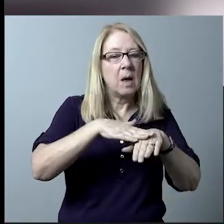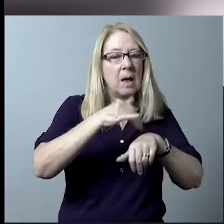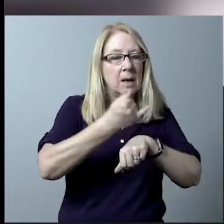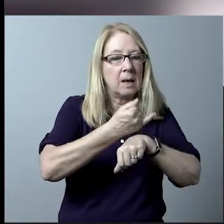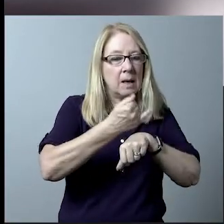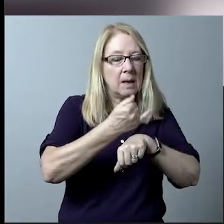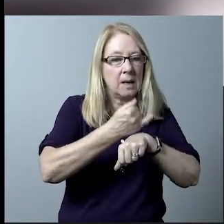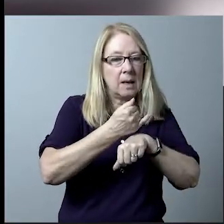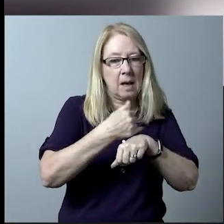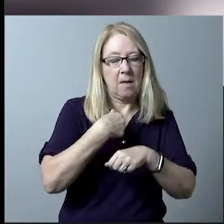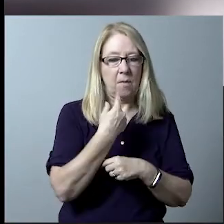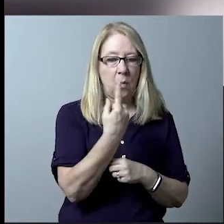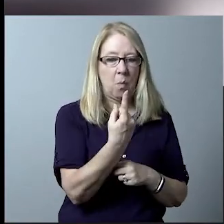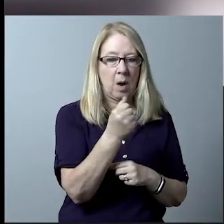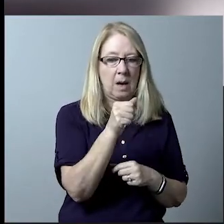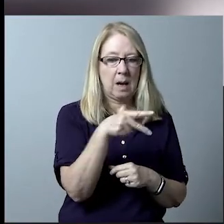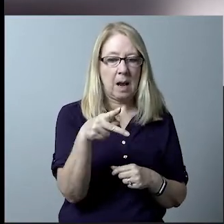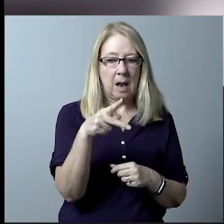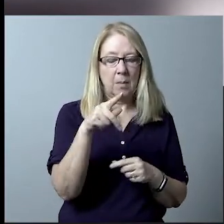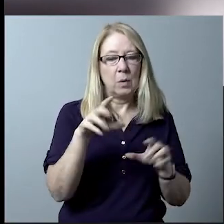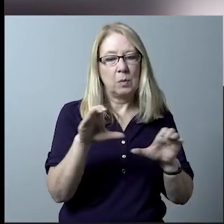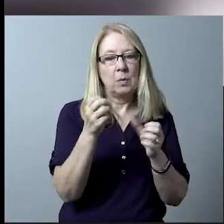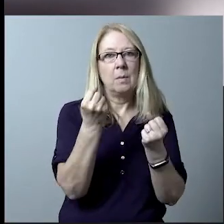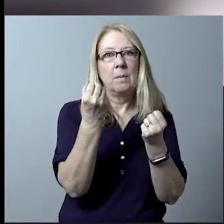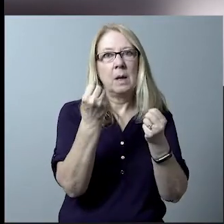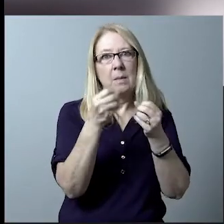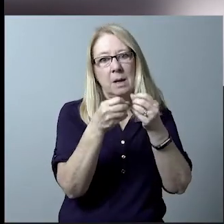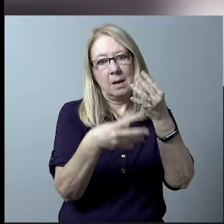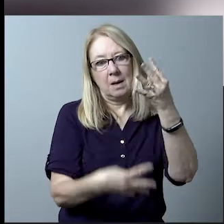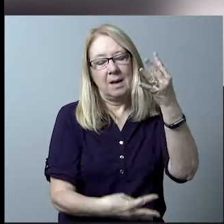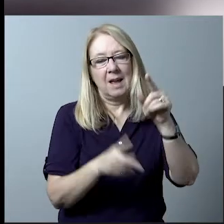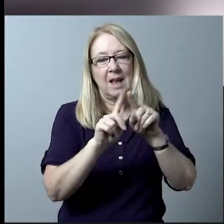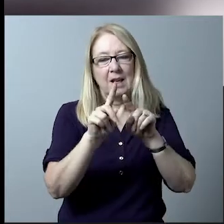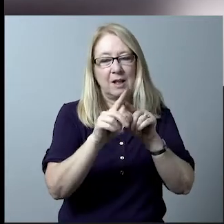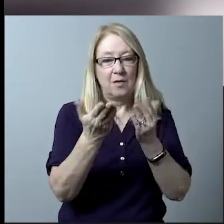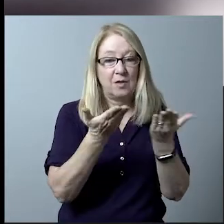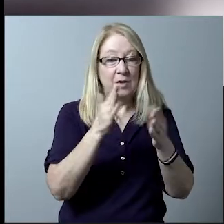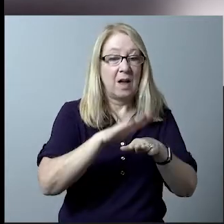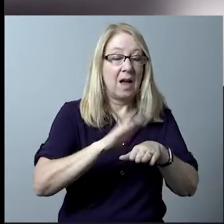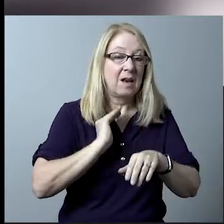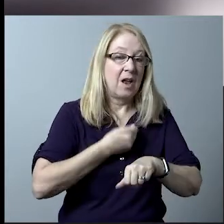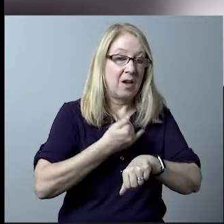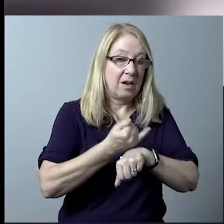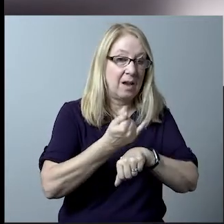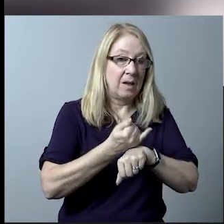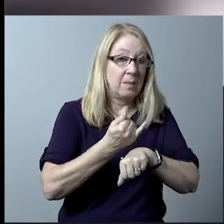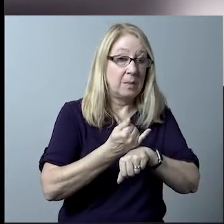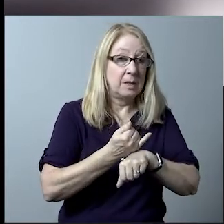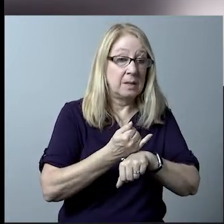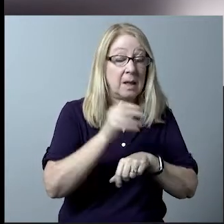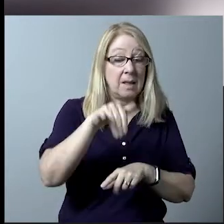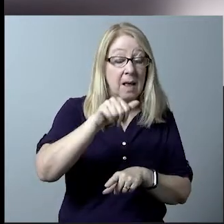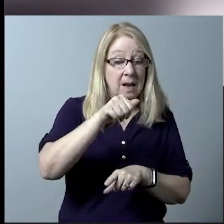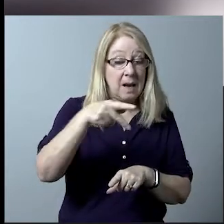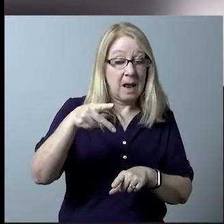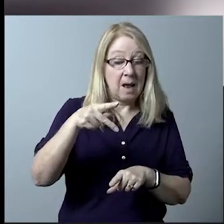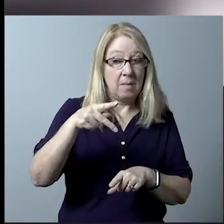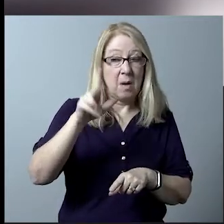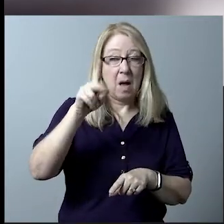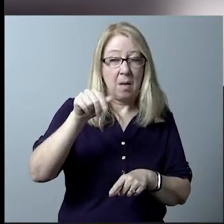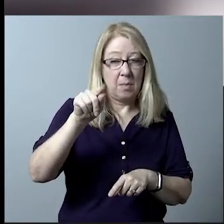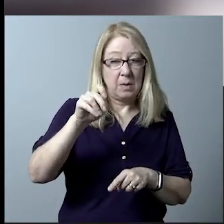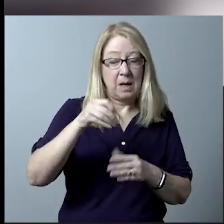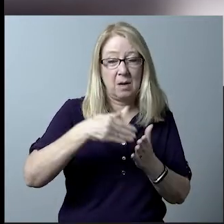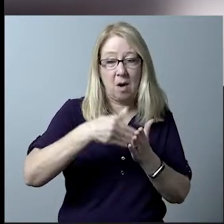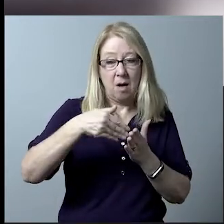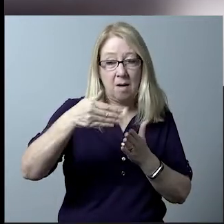systems across campus. So it is one app to view many different services across campus. The